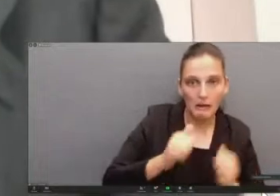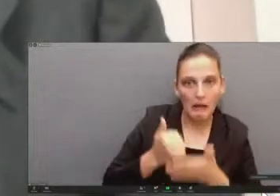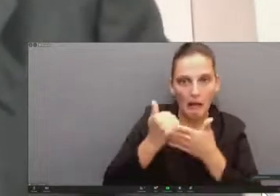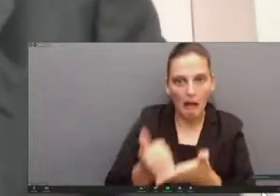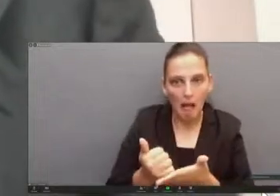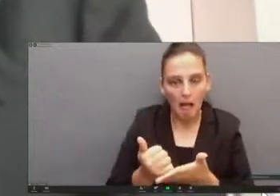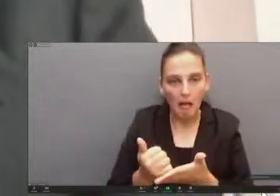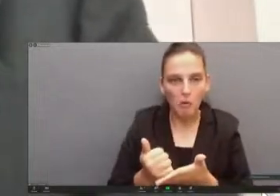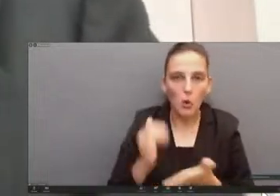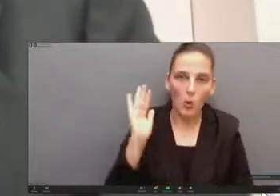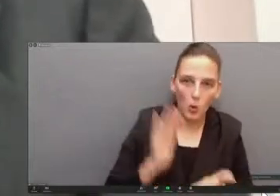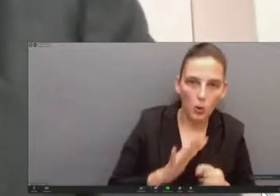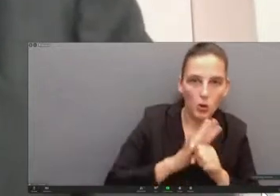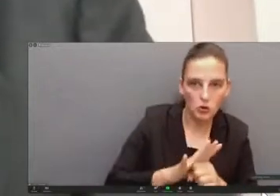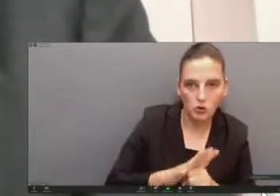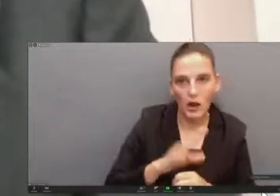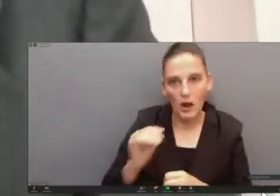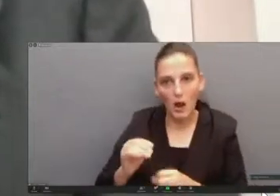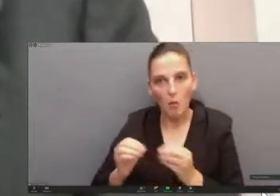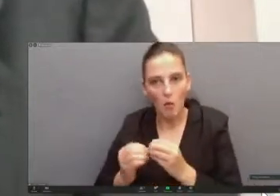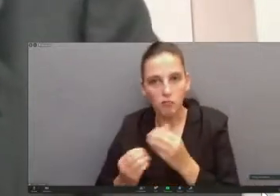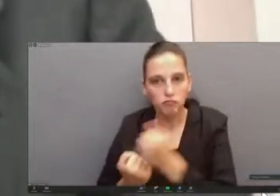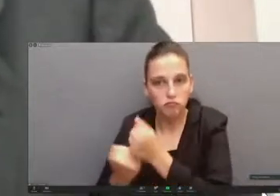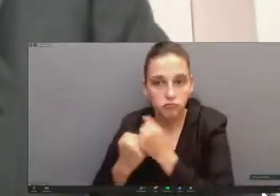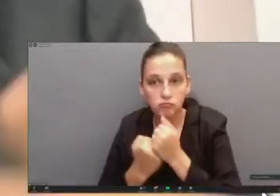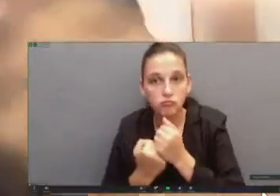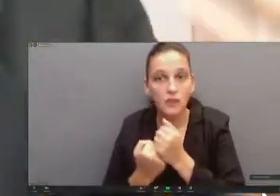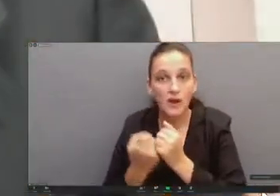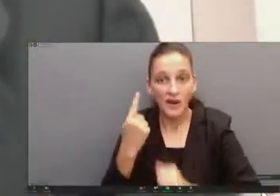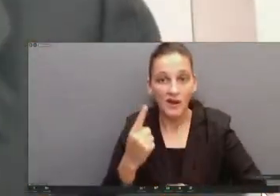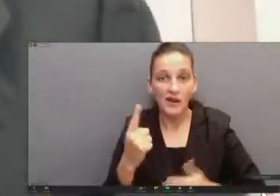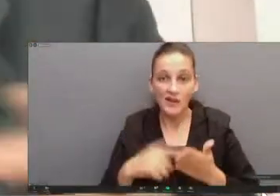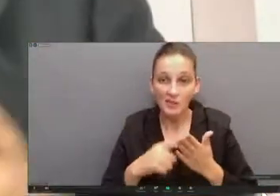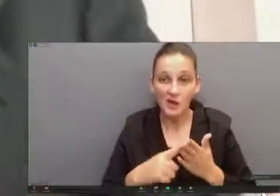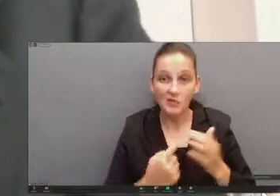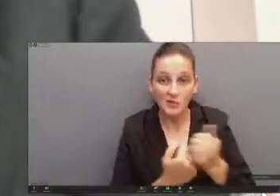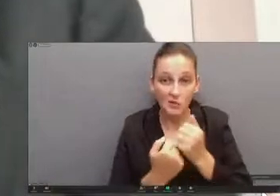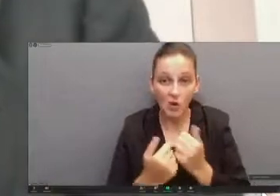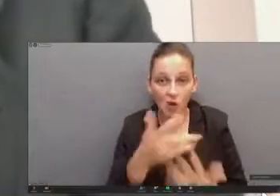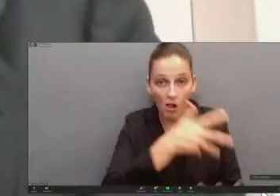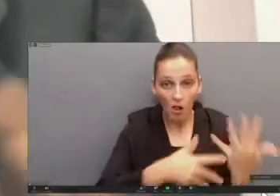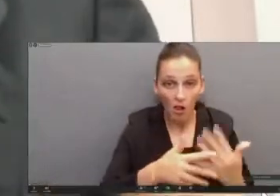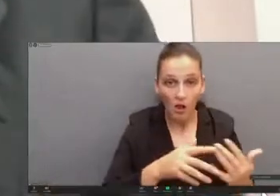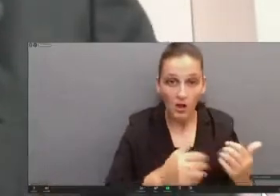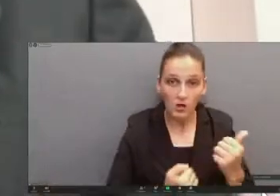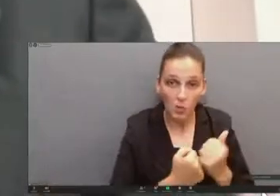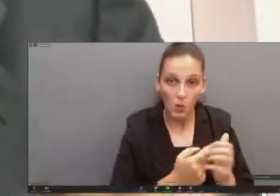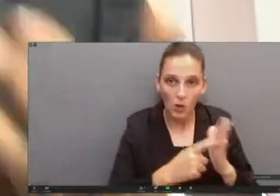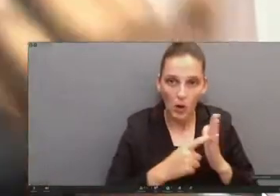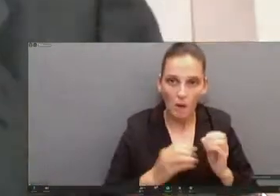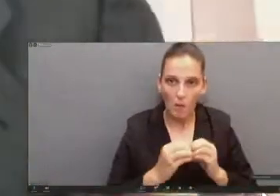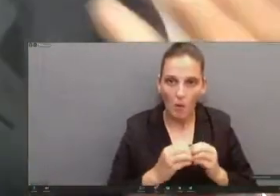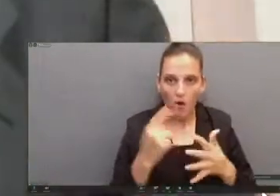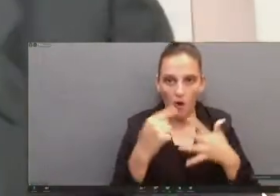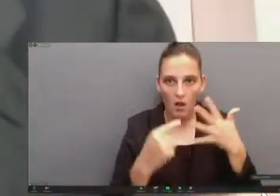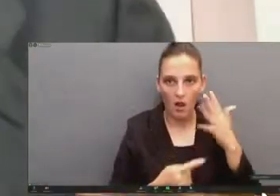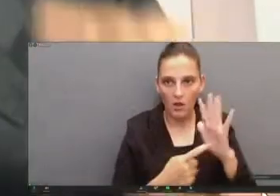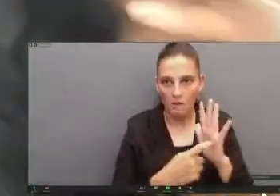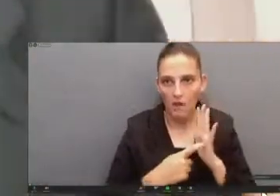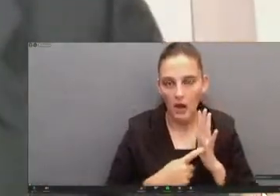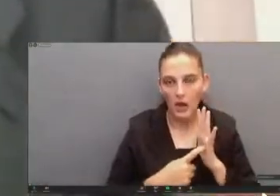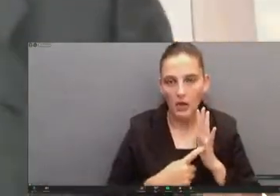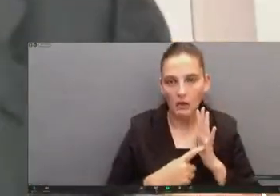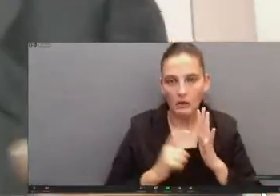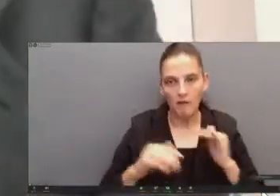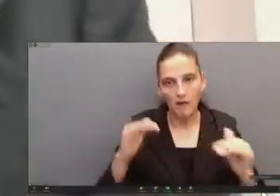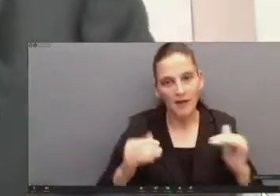social relationships can also provide too many demands and can be sources of conflict. So that we do want to balance both